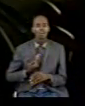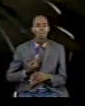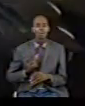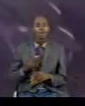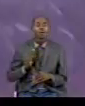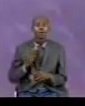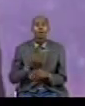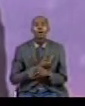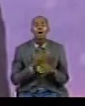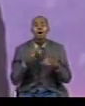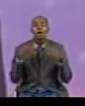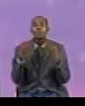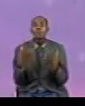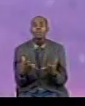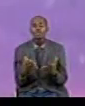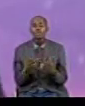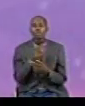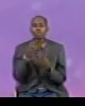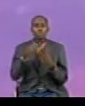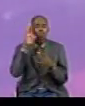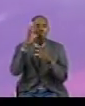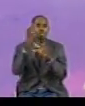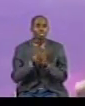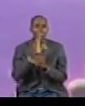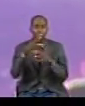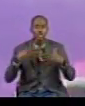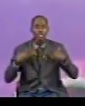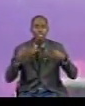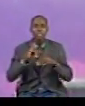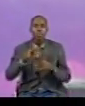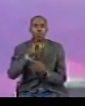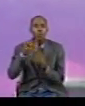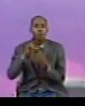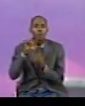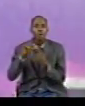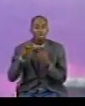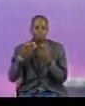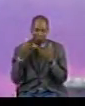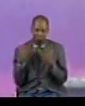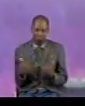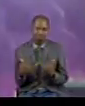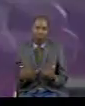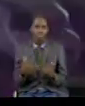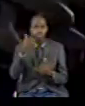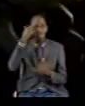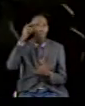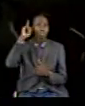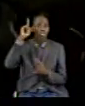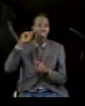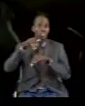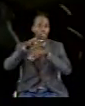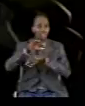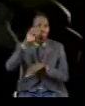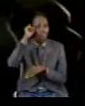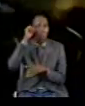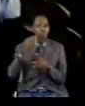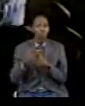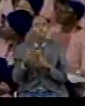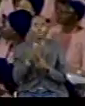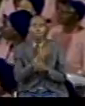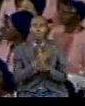your healing? Now, because it says he sent his word and healed them